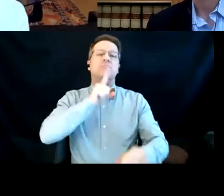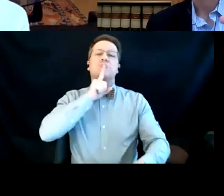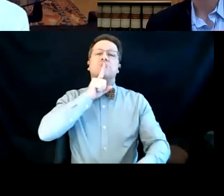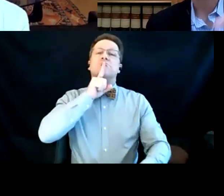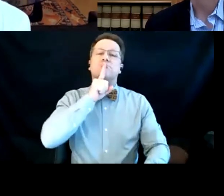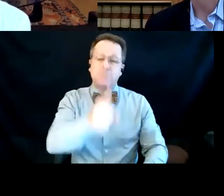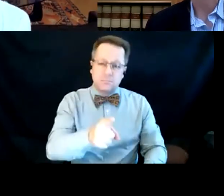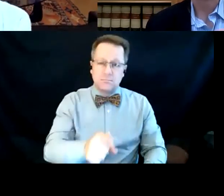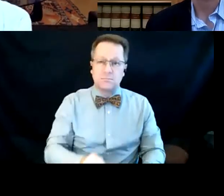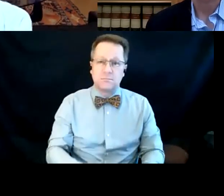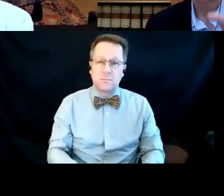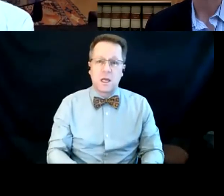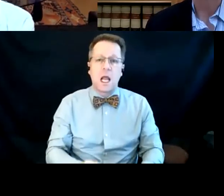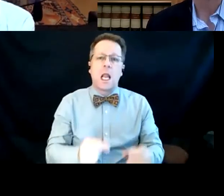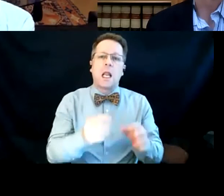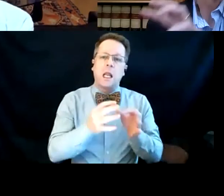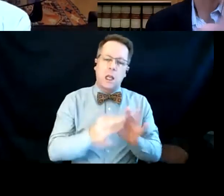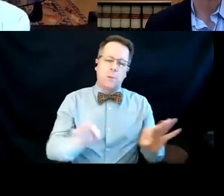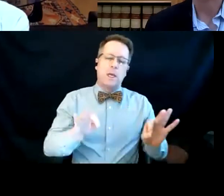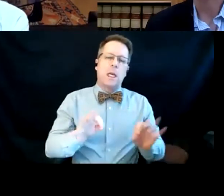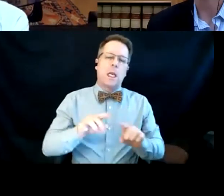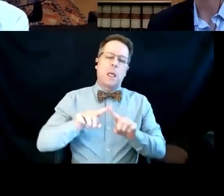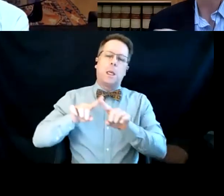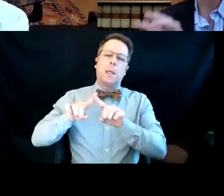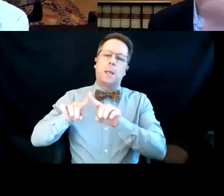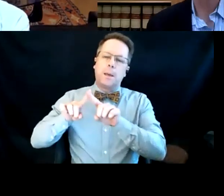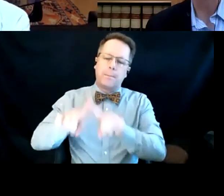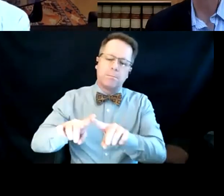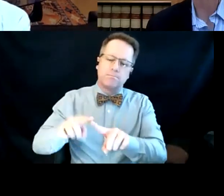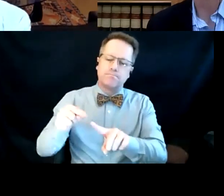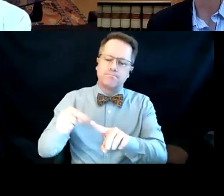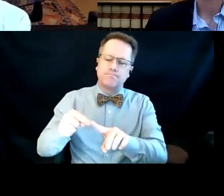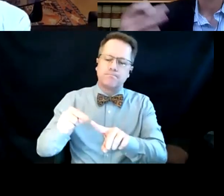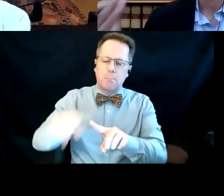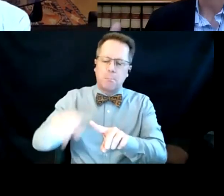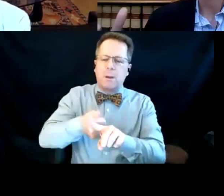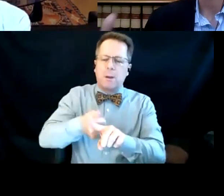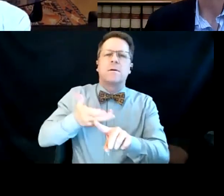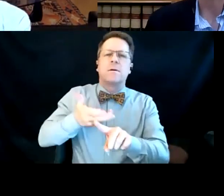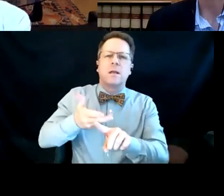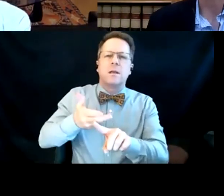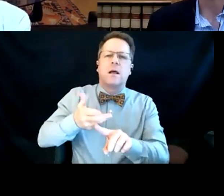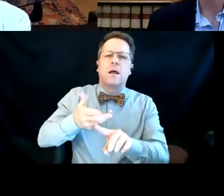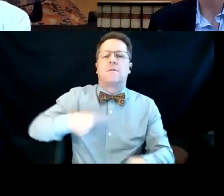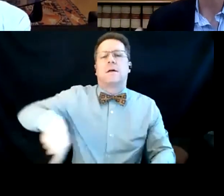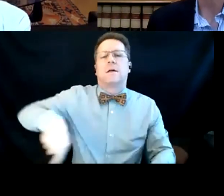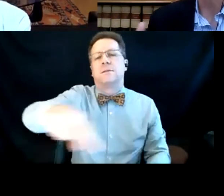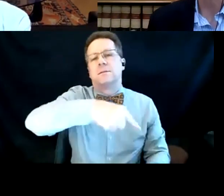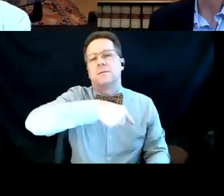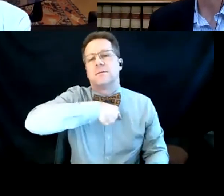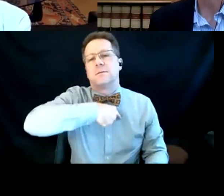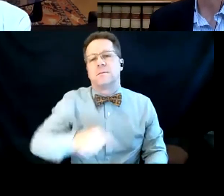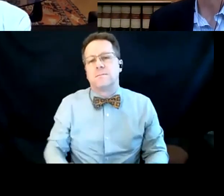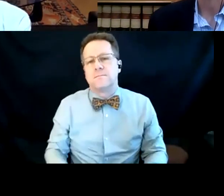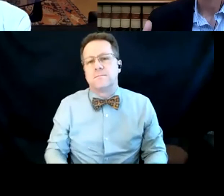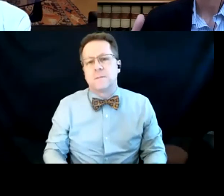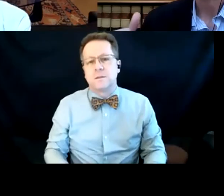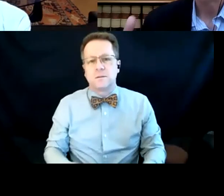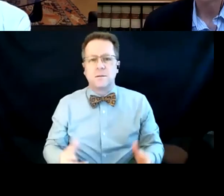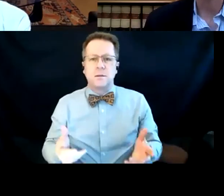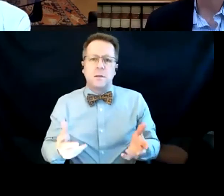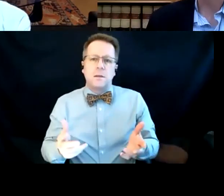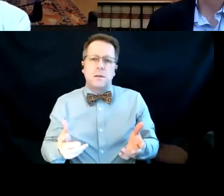liberty depends on us, on all of us. And so what does that mean for the folks on this call? I think what it means is to